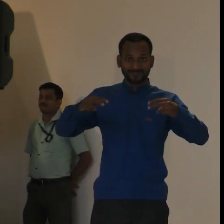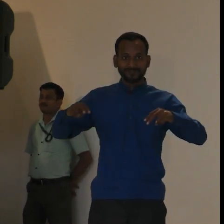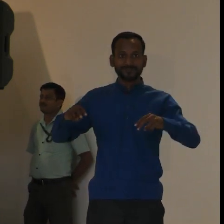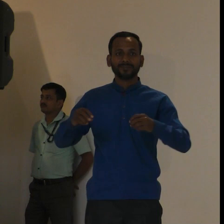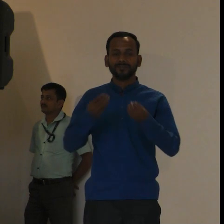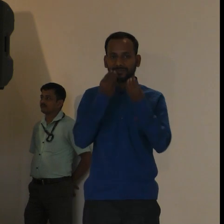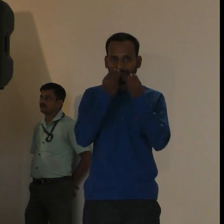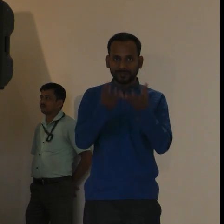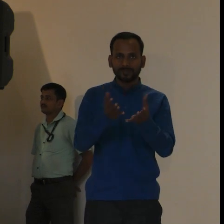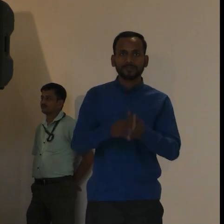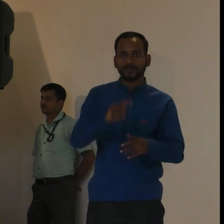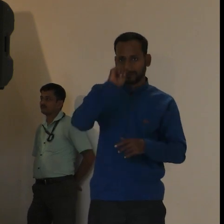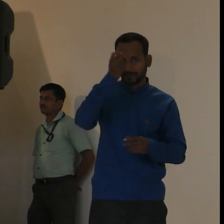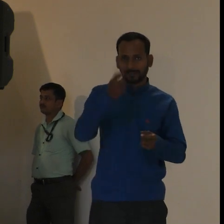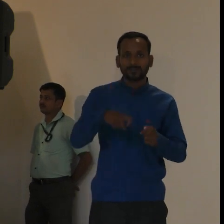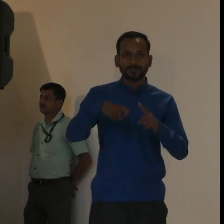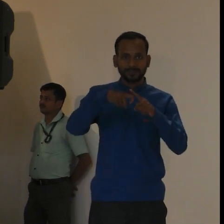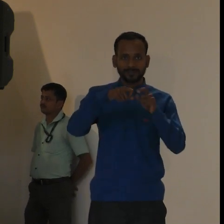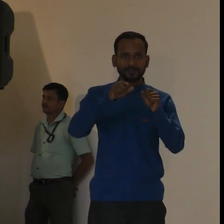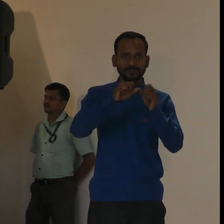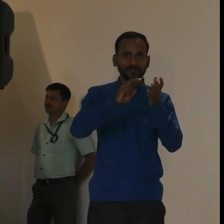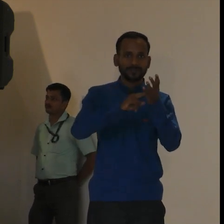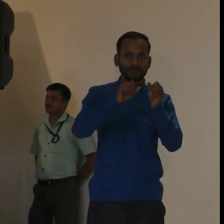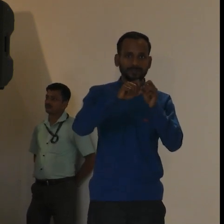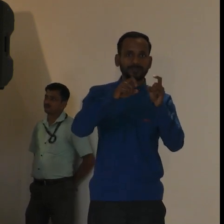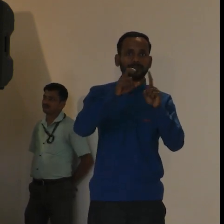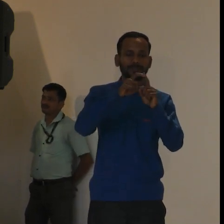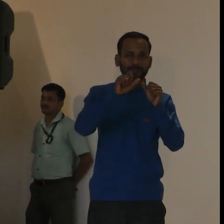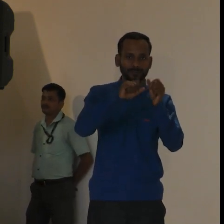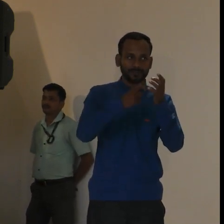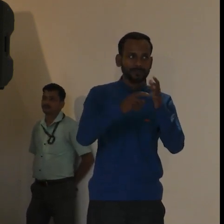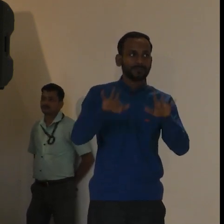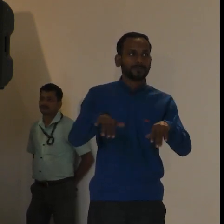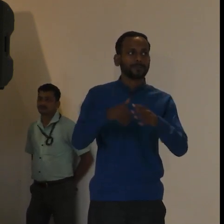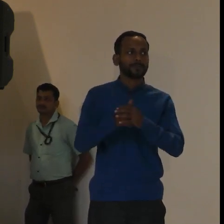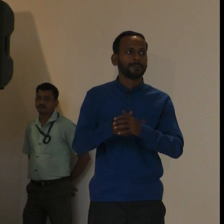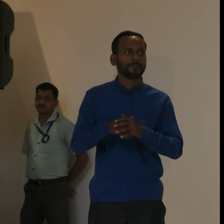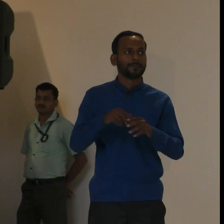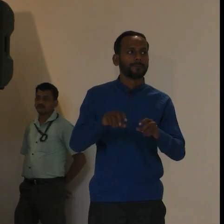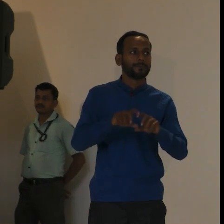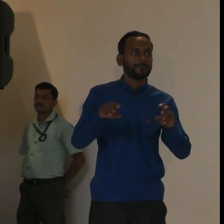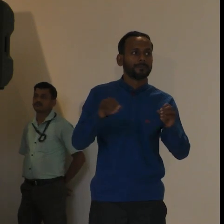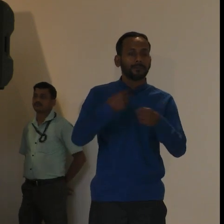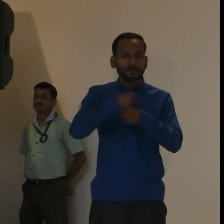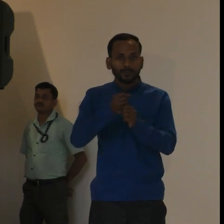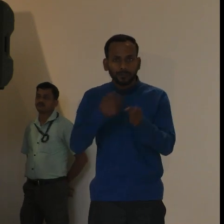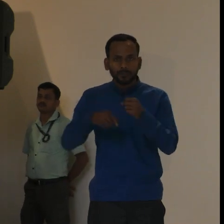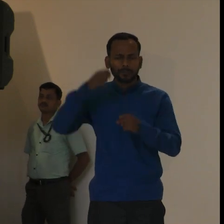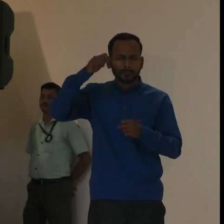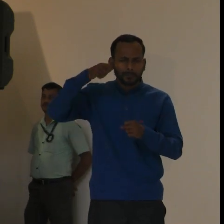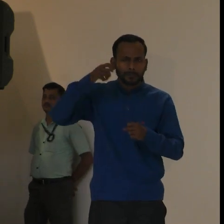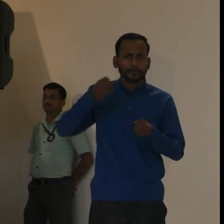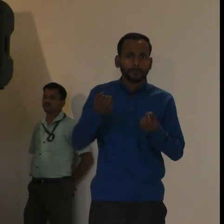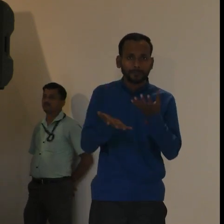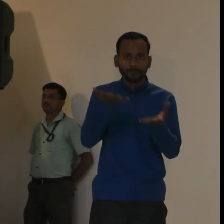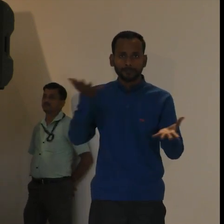will be available in English and Kannada. And the other thing that happened as a byproduct of shooting these